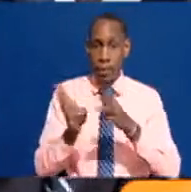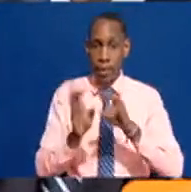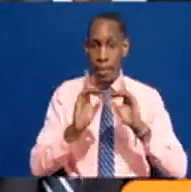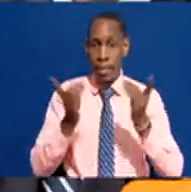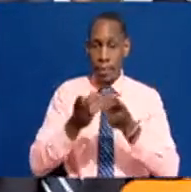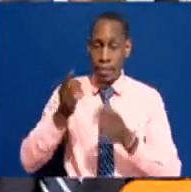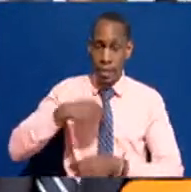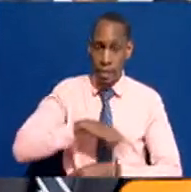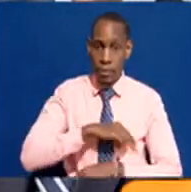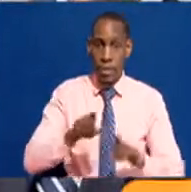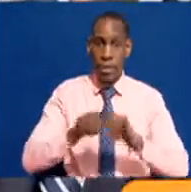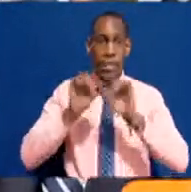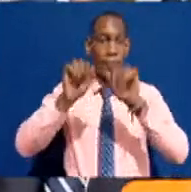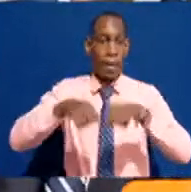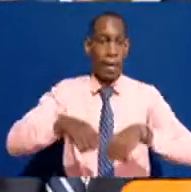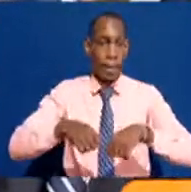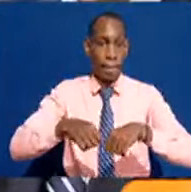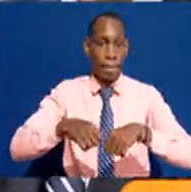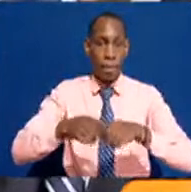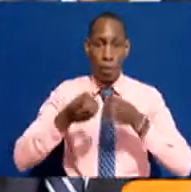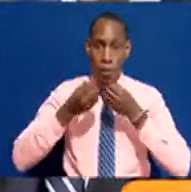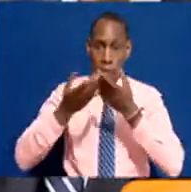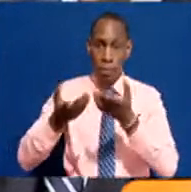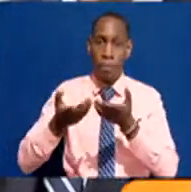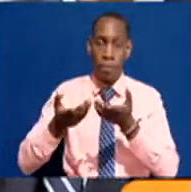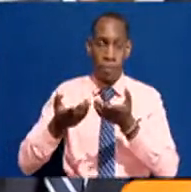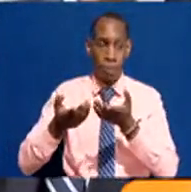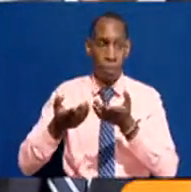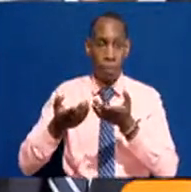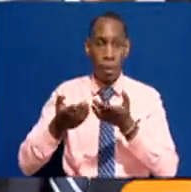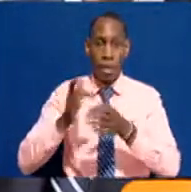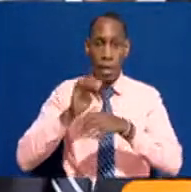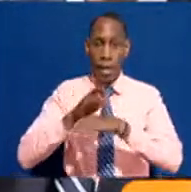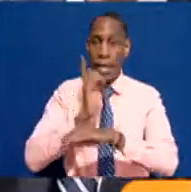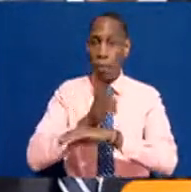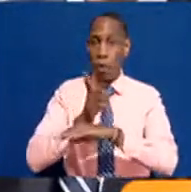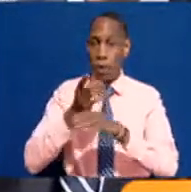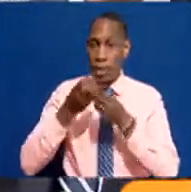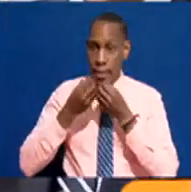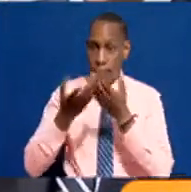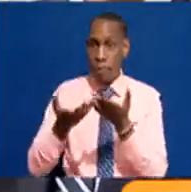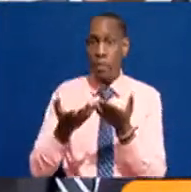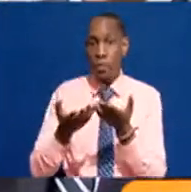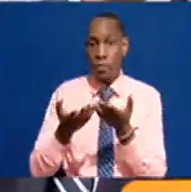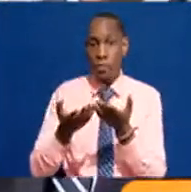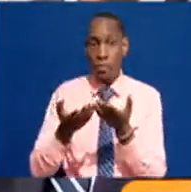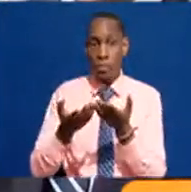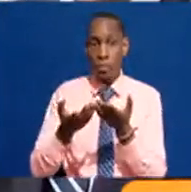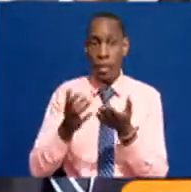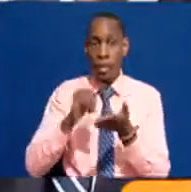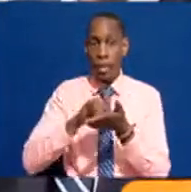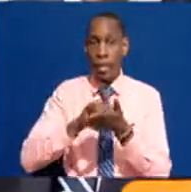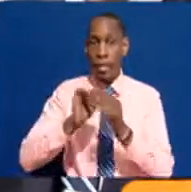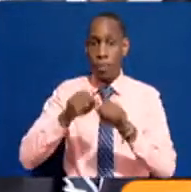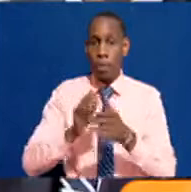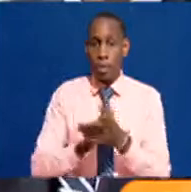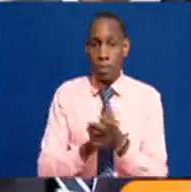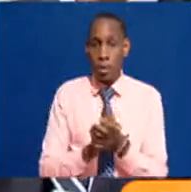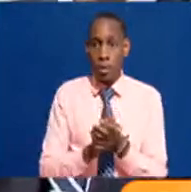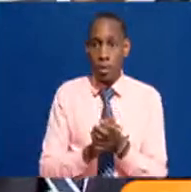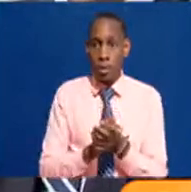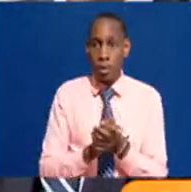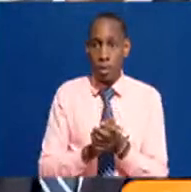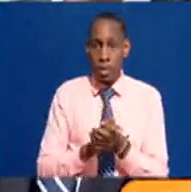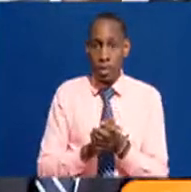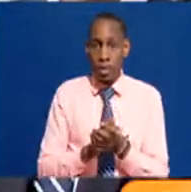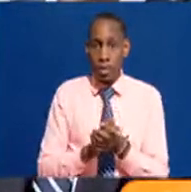department to be able to relay early warning information that can be in step with